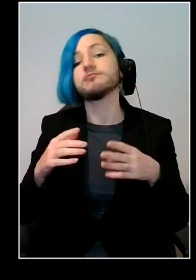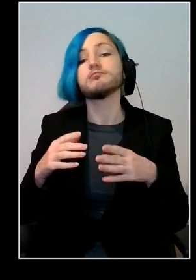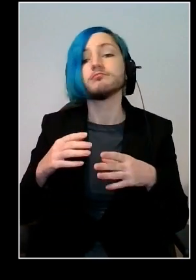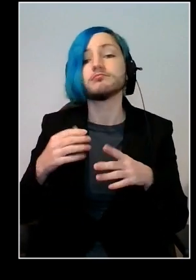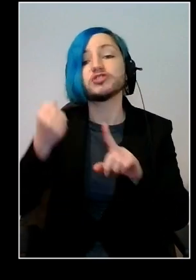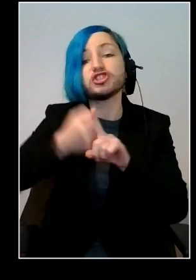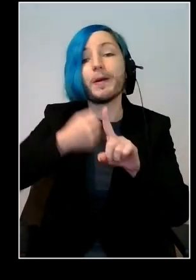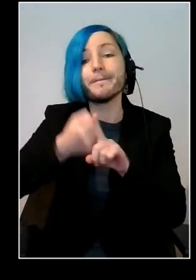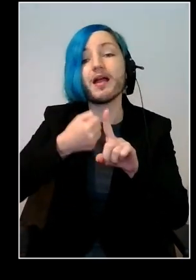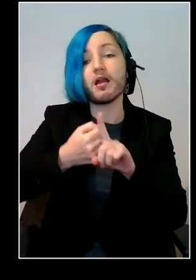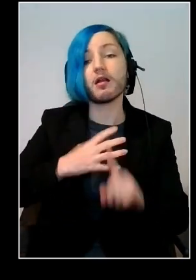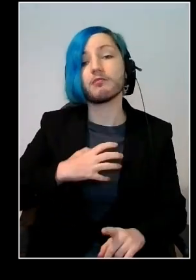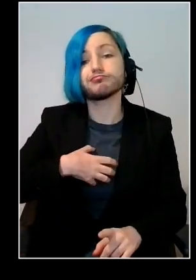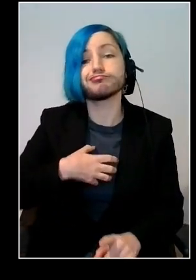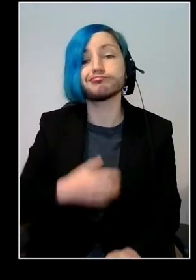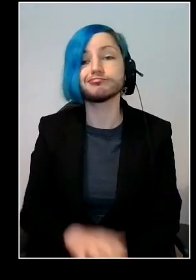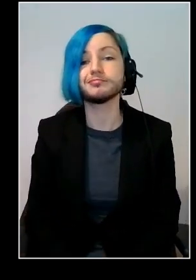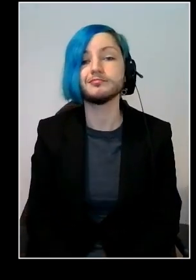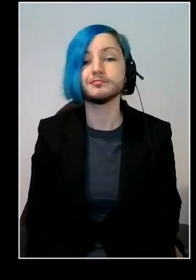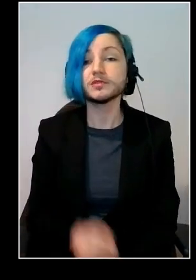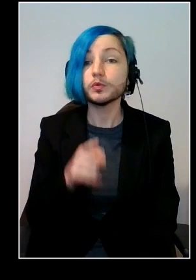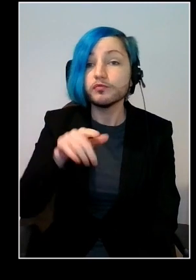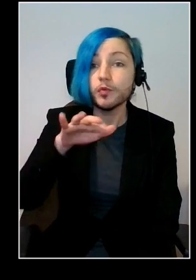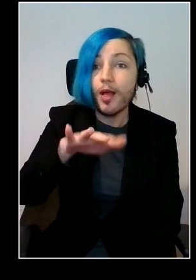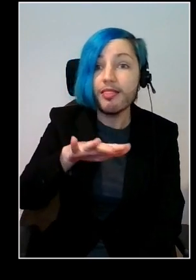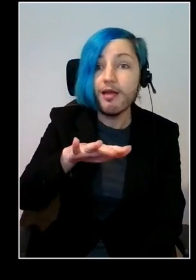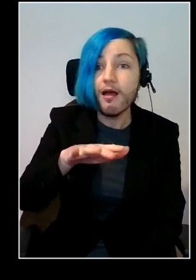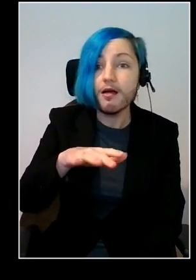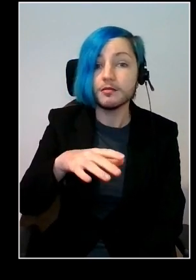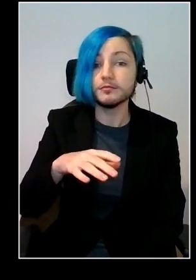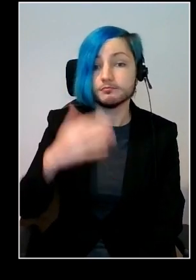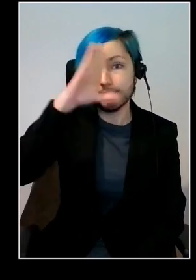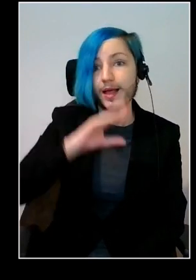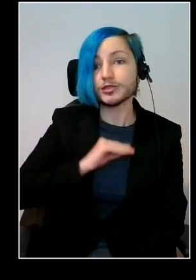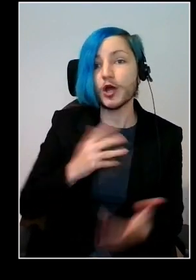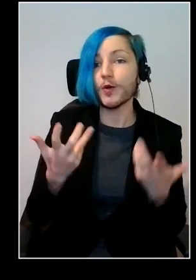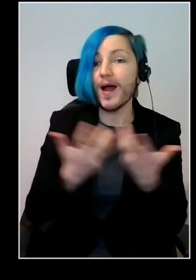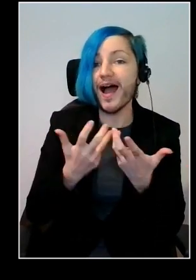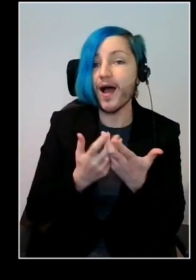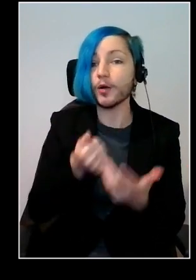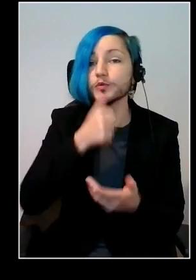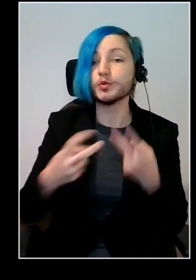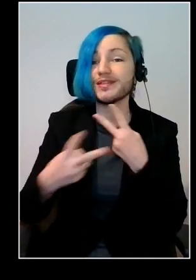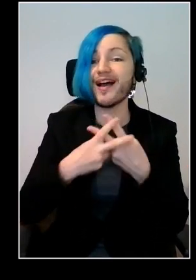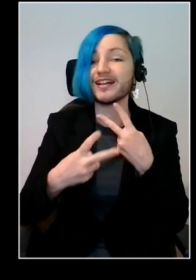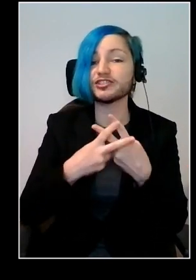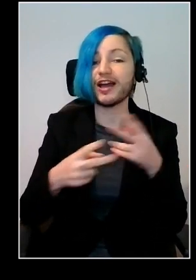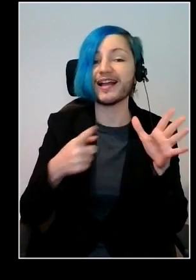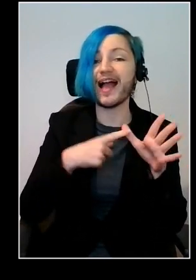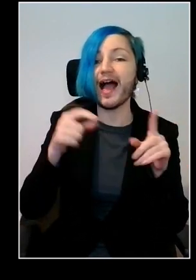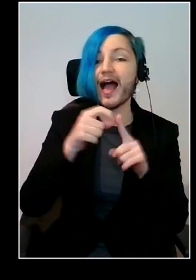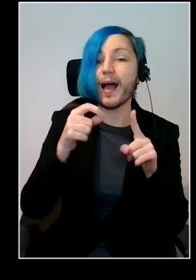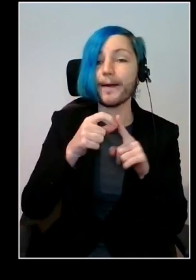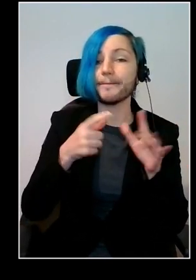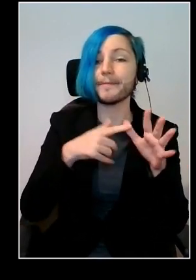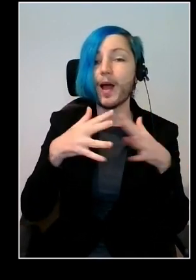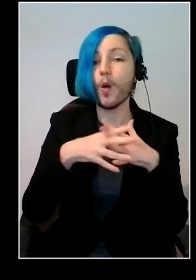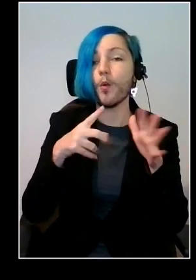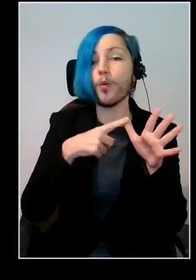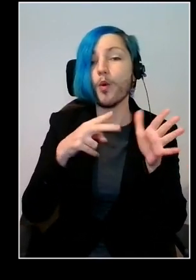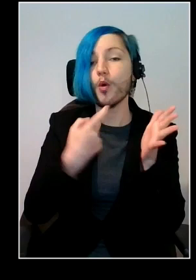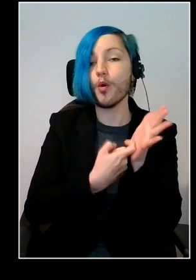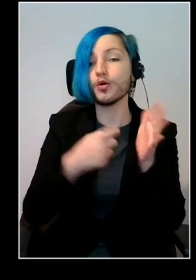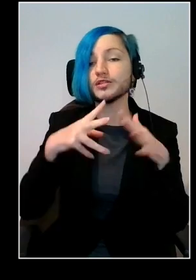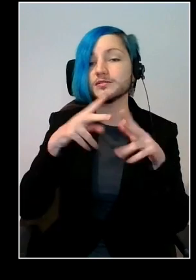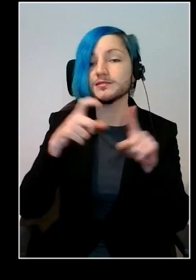us. Please let us know you're here and send your congratulations on social media using the hashtag AppAwards21. I've just popped a selfie